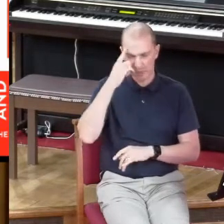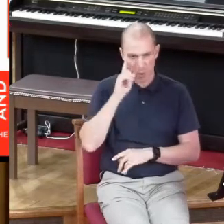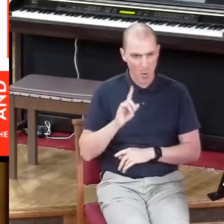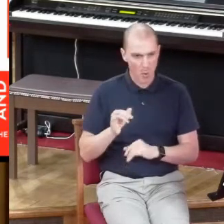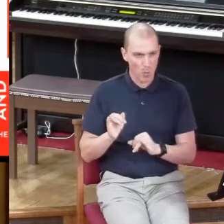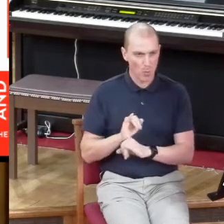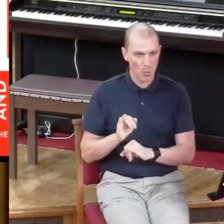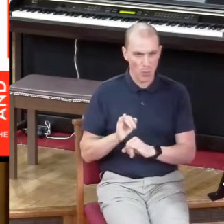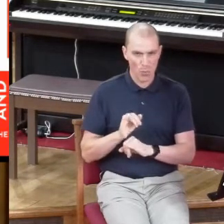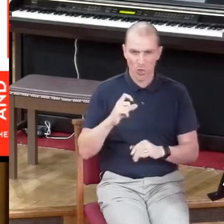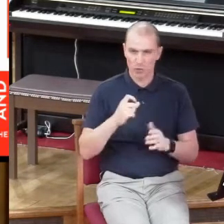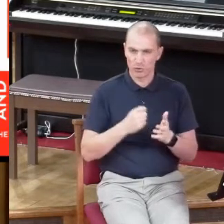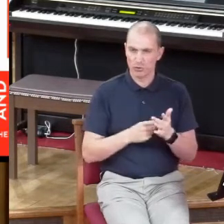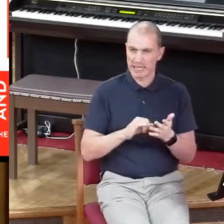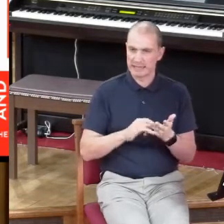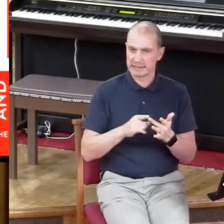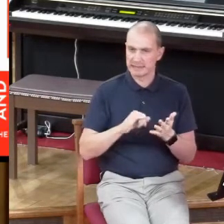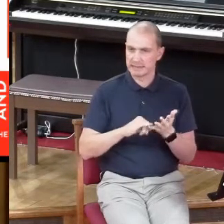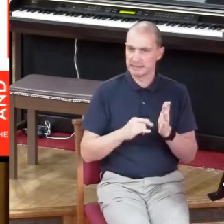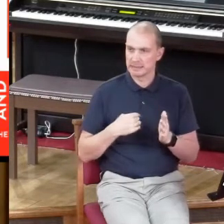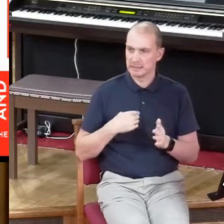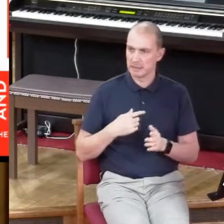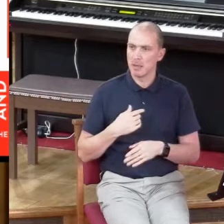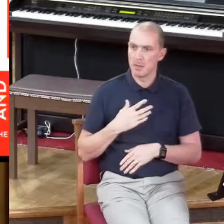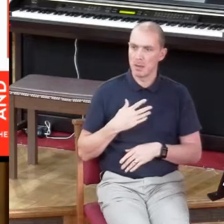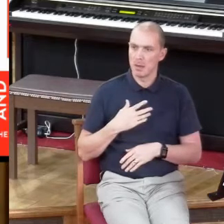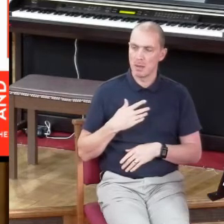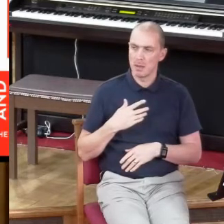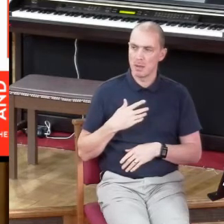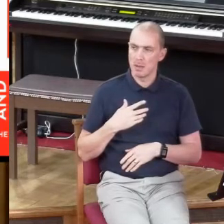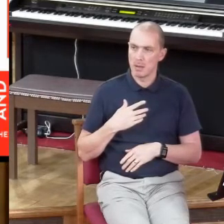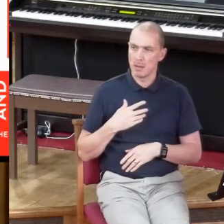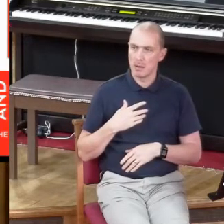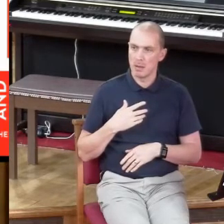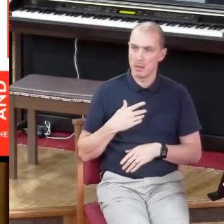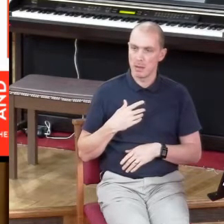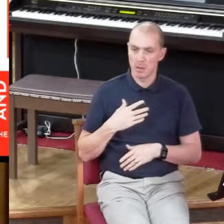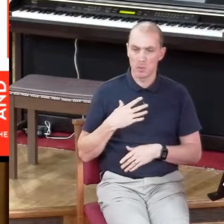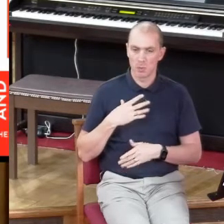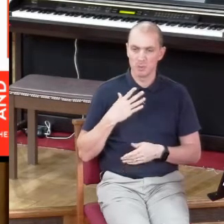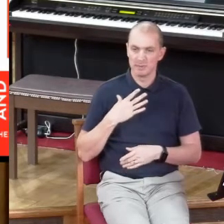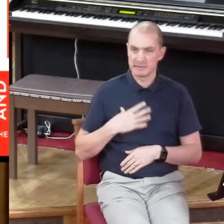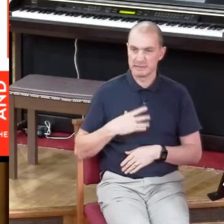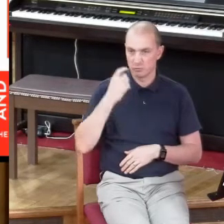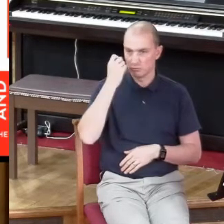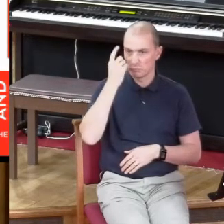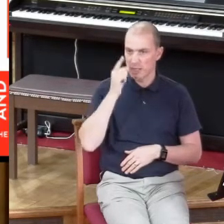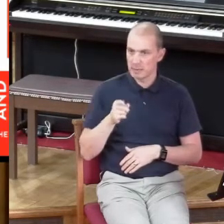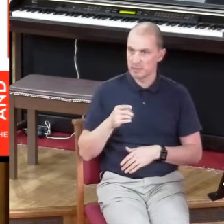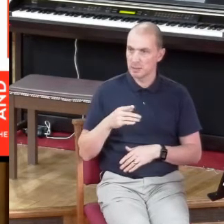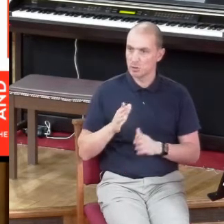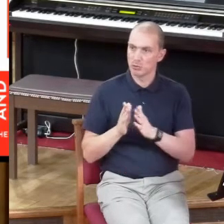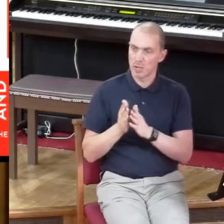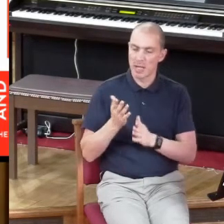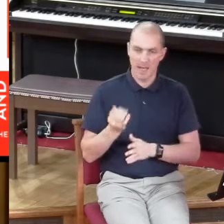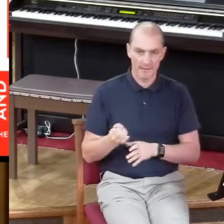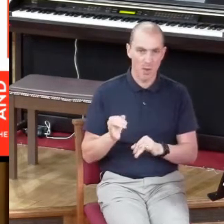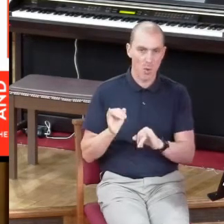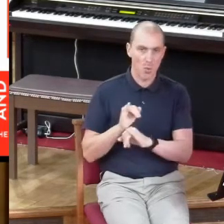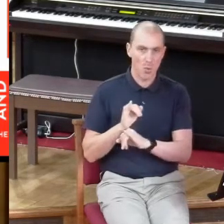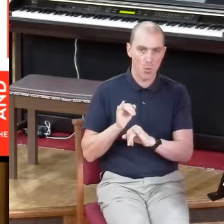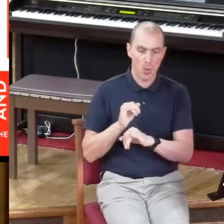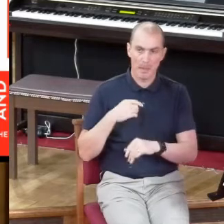be looking the wrong way or not looking at all if we didn't realize there is crisis in our church today. Money